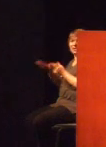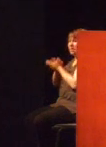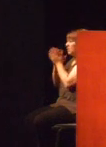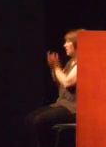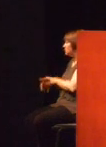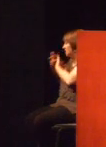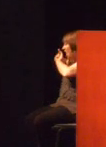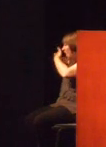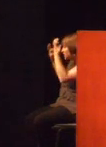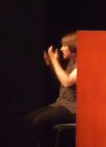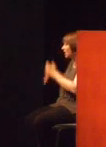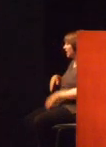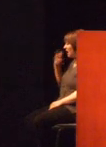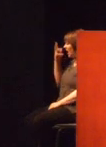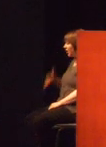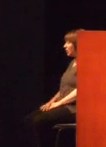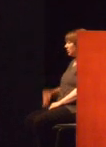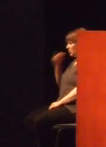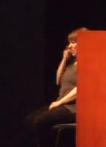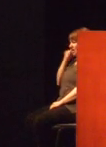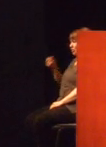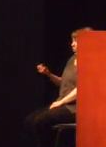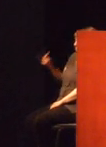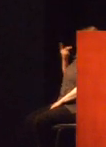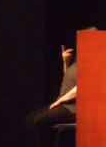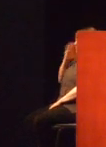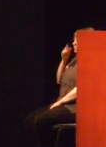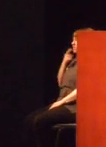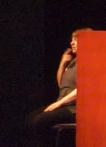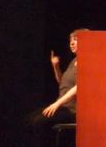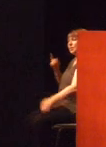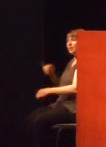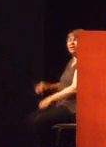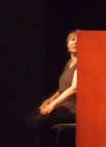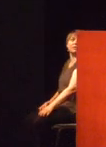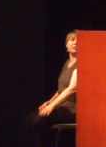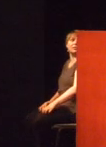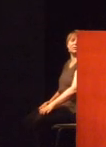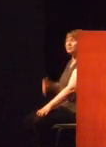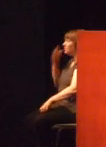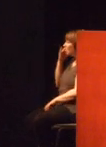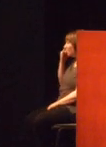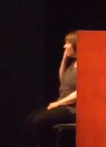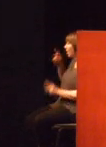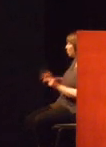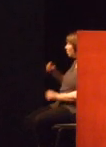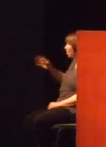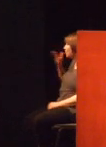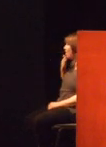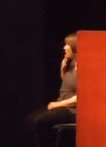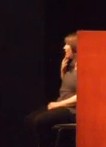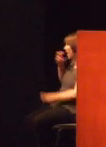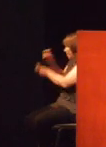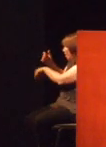hostility and anger. So when people are in reintegration stage, they'll often say things like, you know, if people of color are having a hard time, it's not because